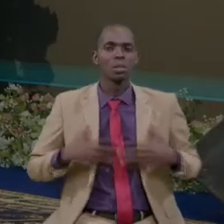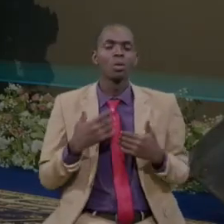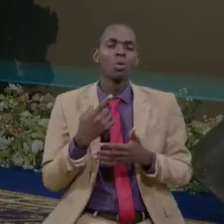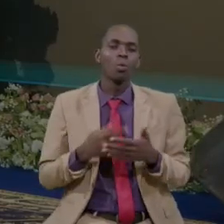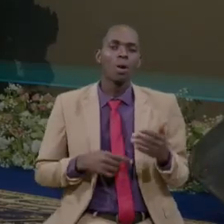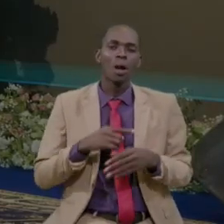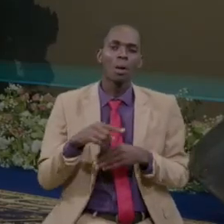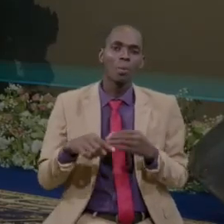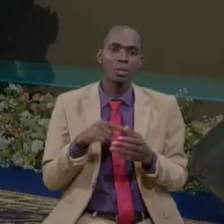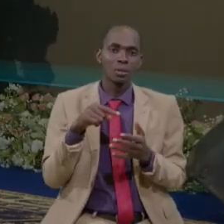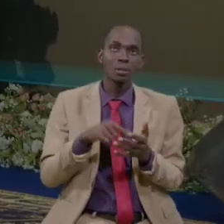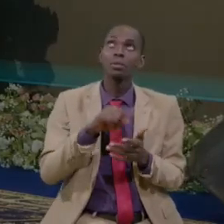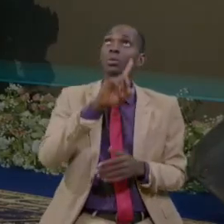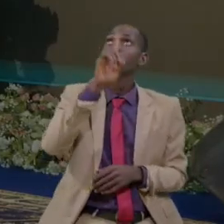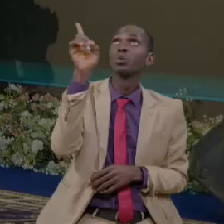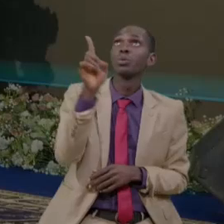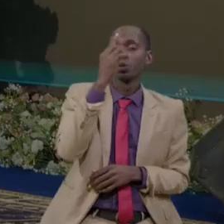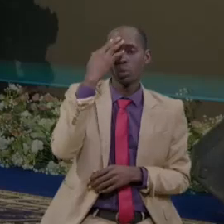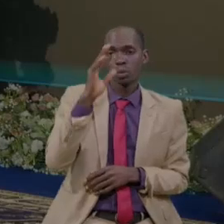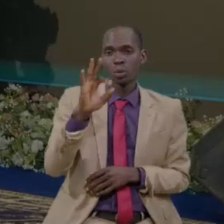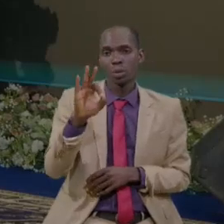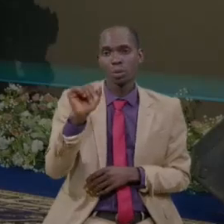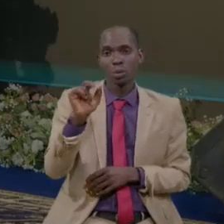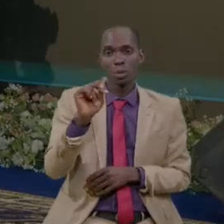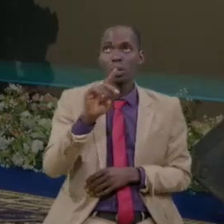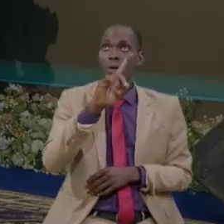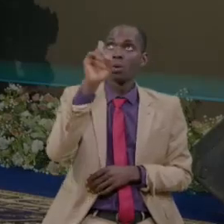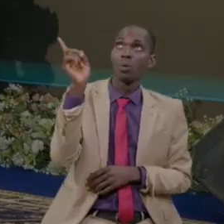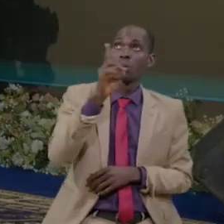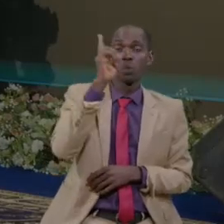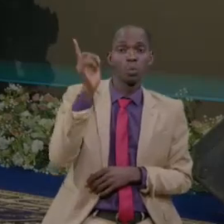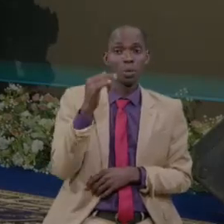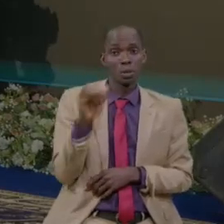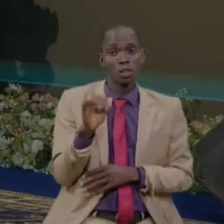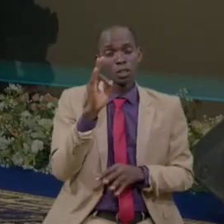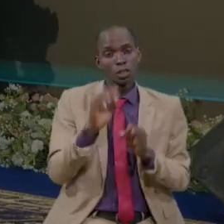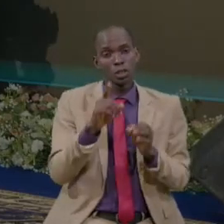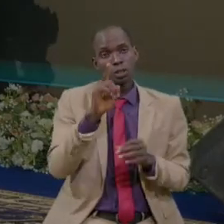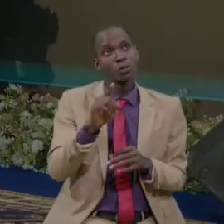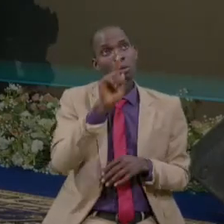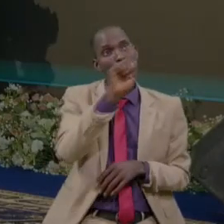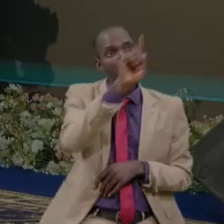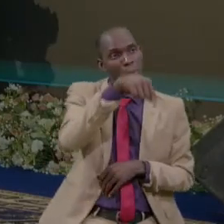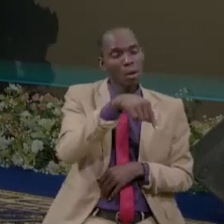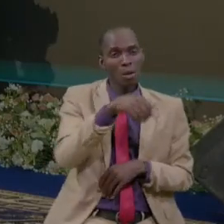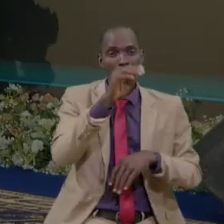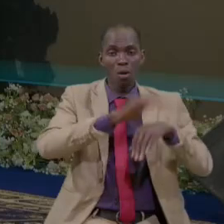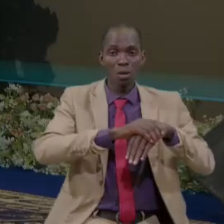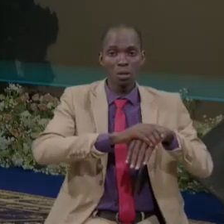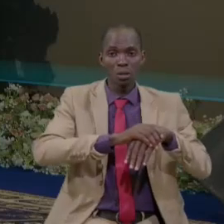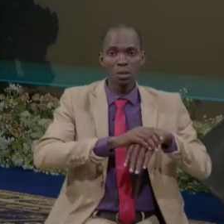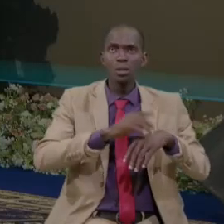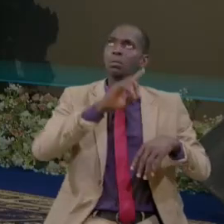and rolling. If we switch off the light, the fan will still keep on